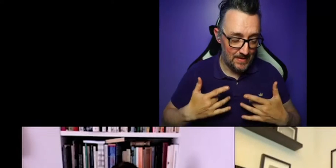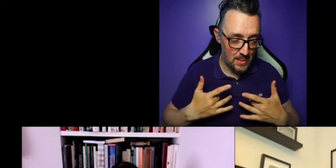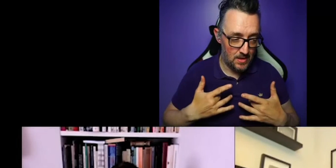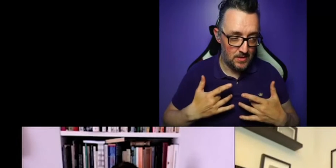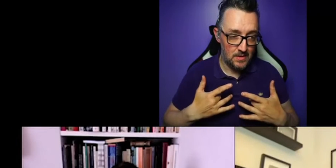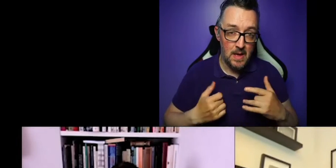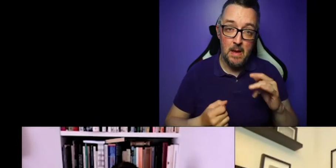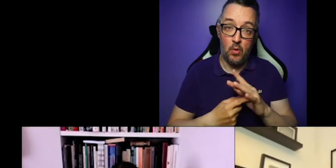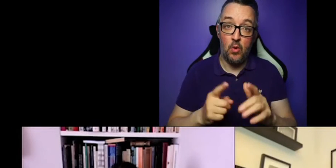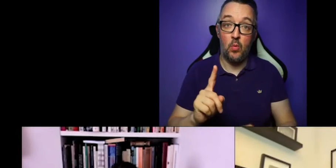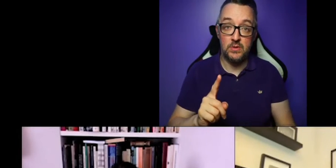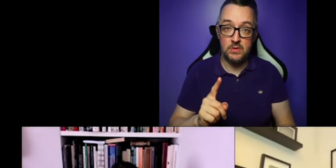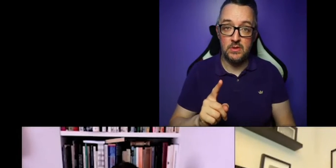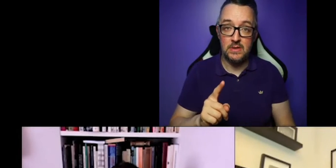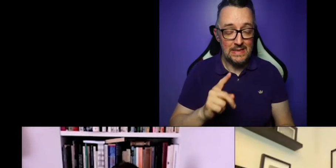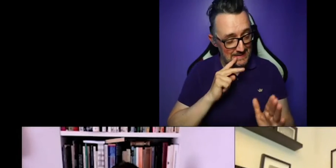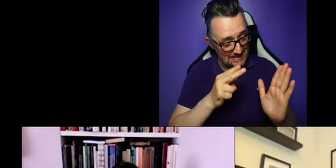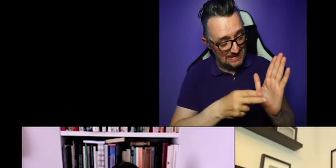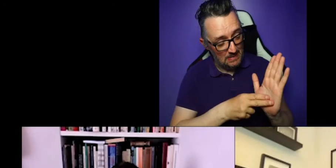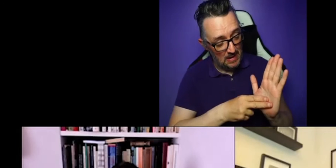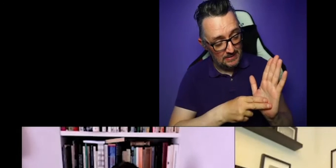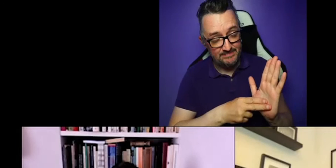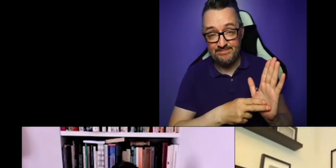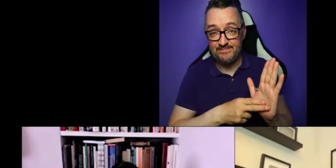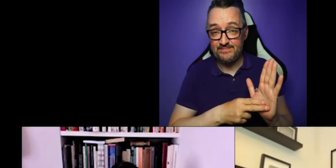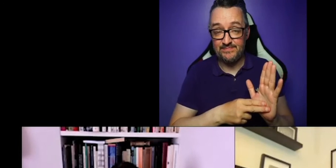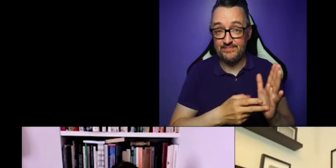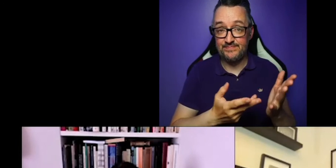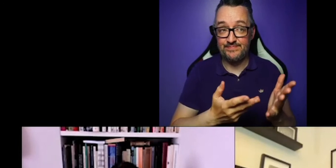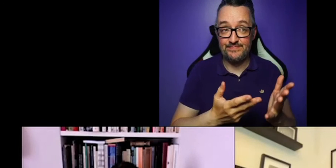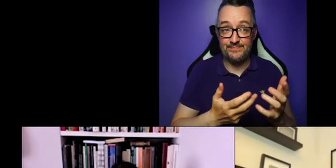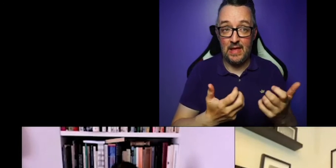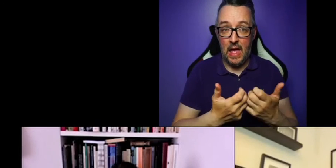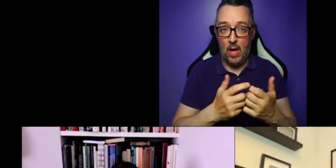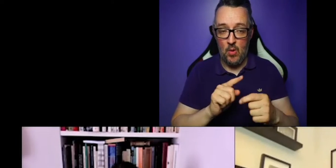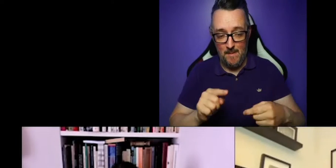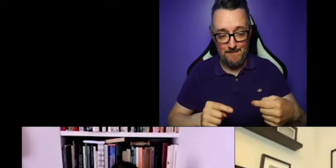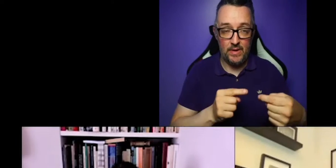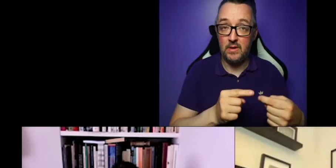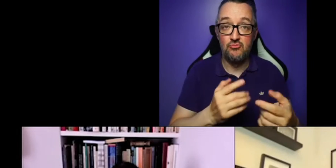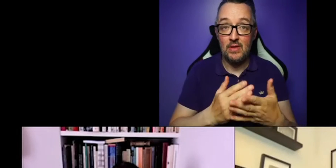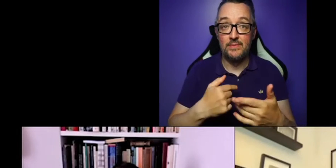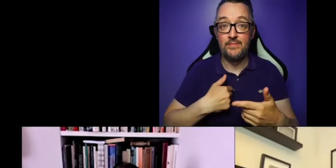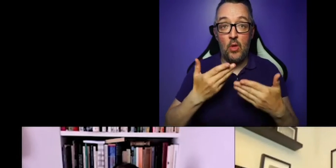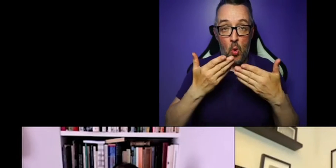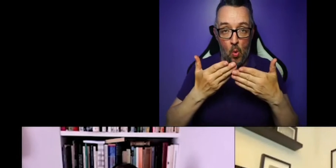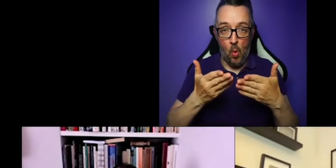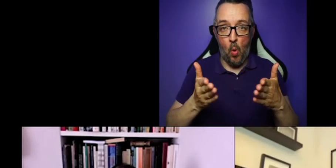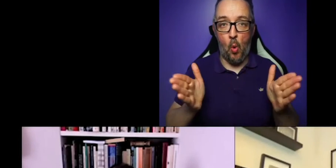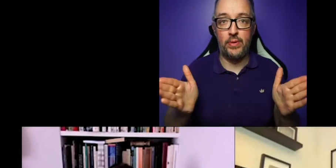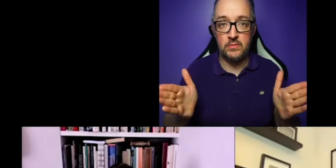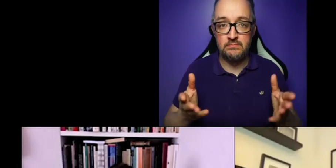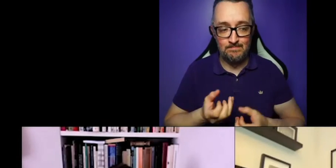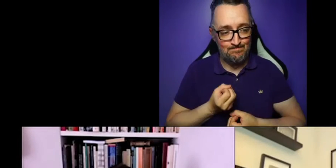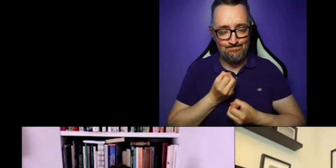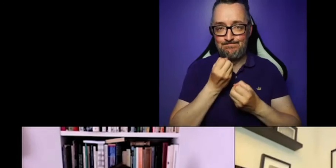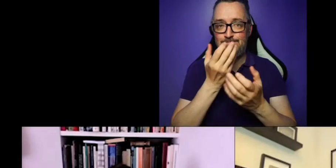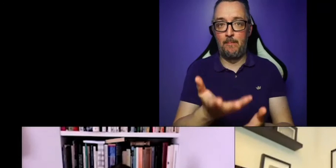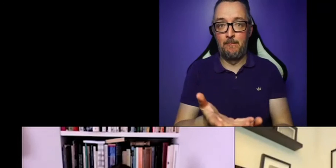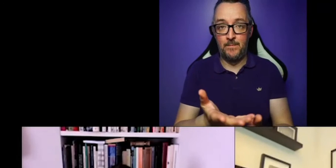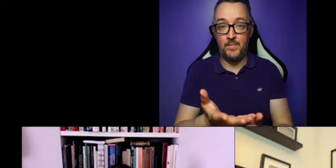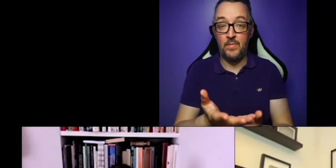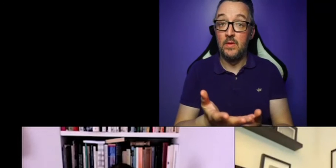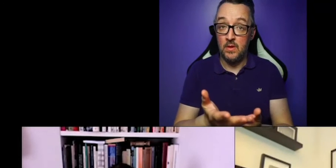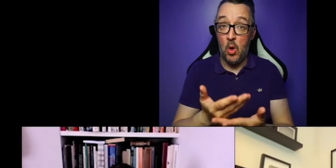to just counter the stigma by being very, very open. And it sounds paradoxical,